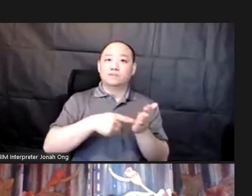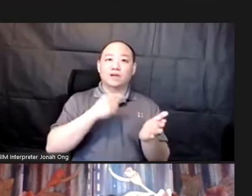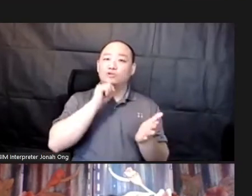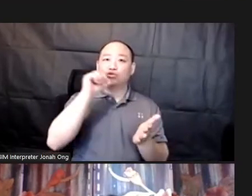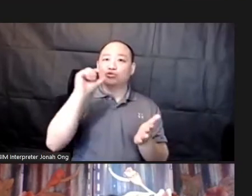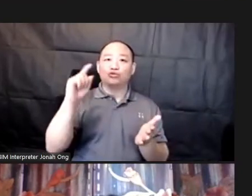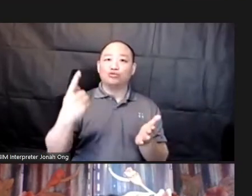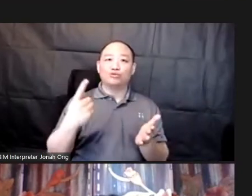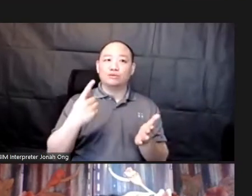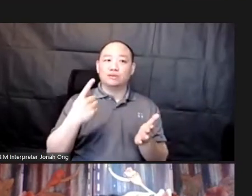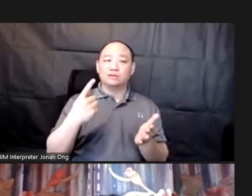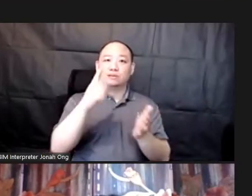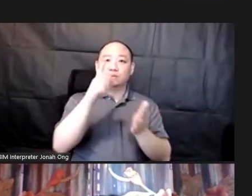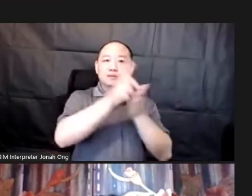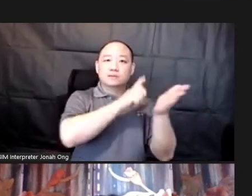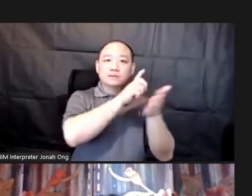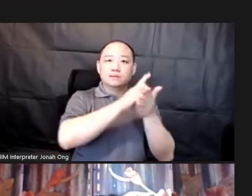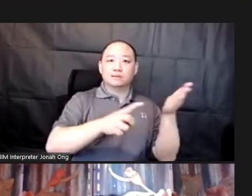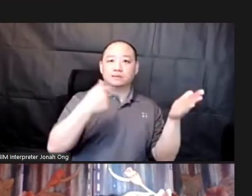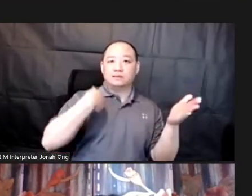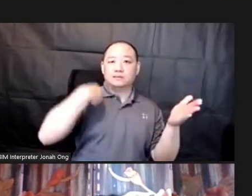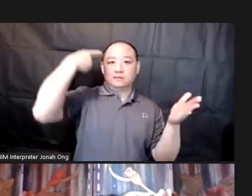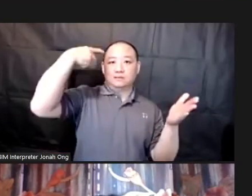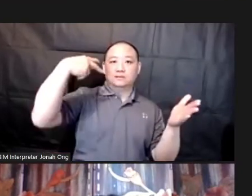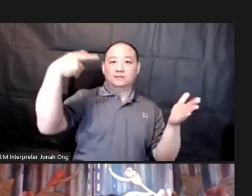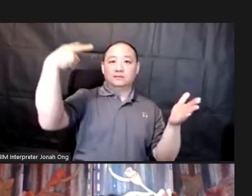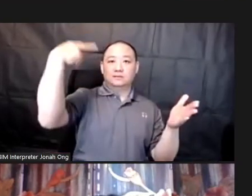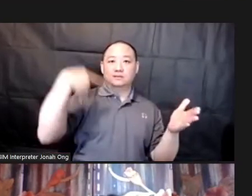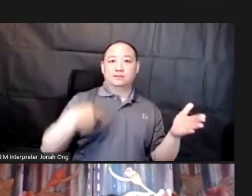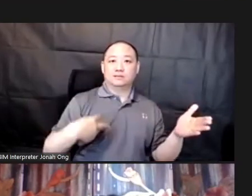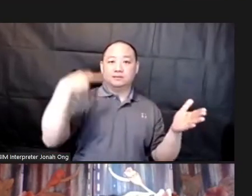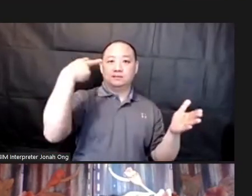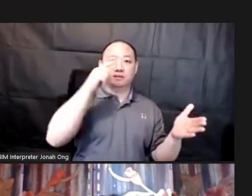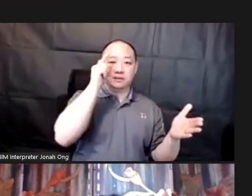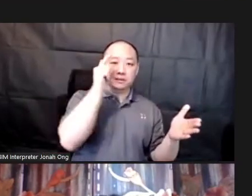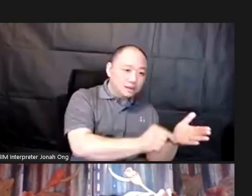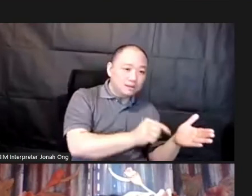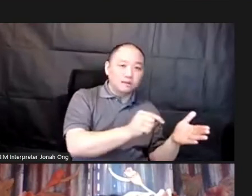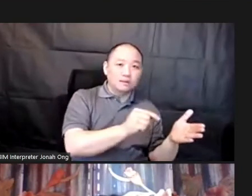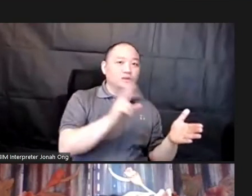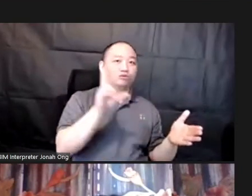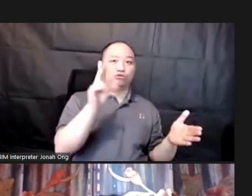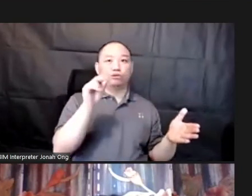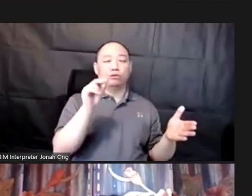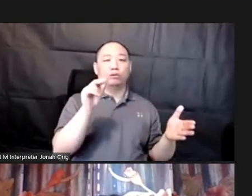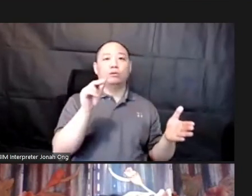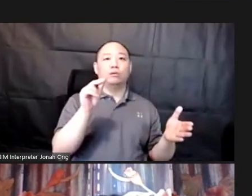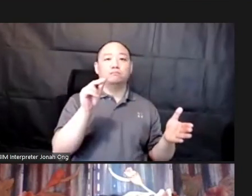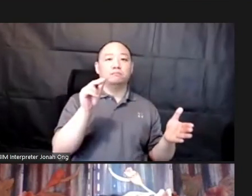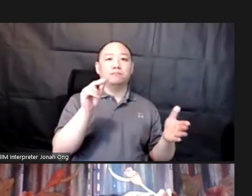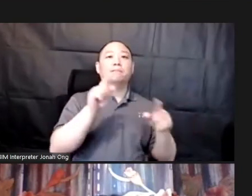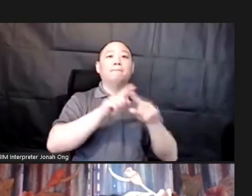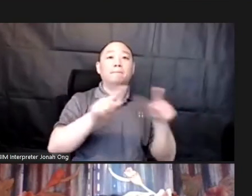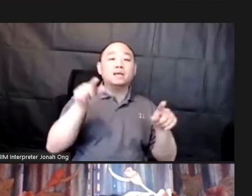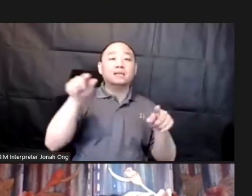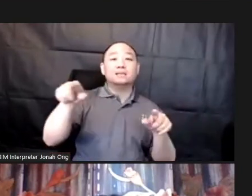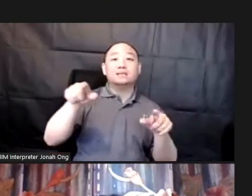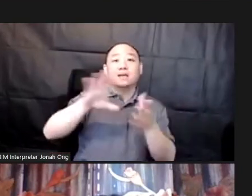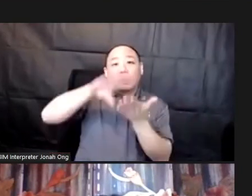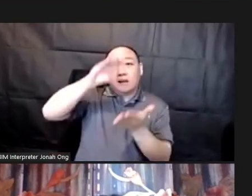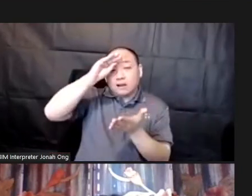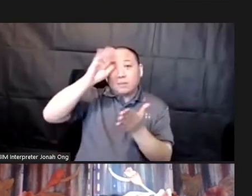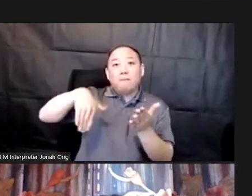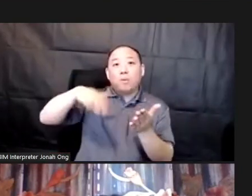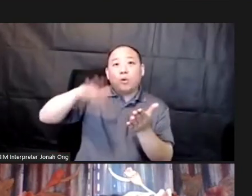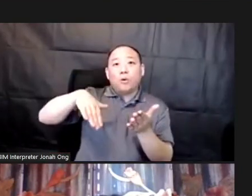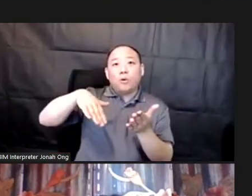to discriminate us. Sometimes it's because they don't know. They is simply just because